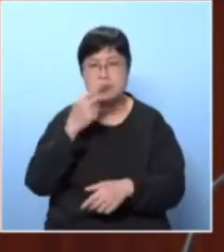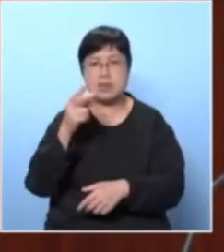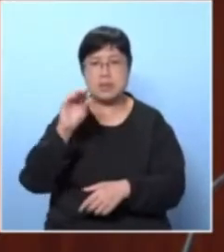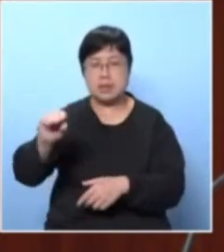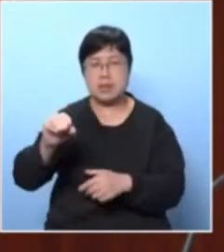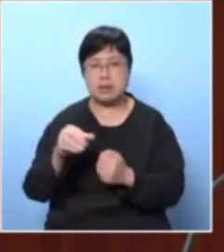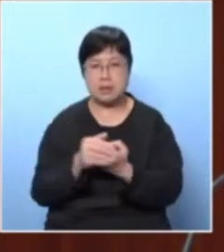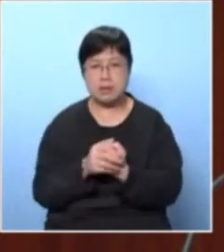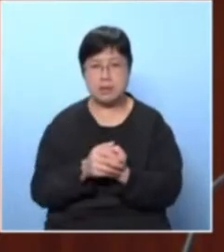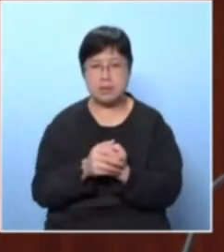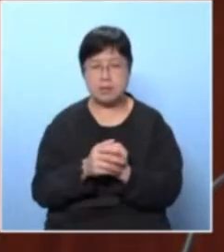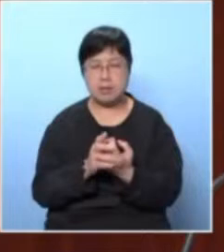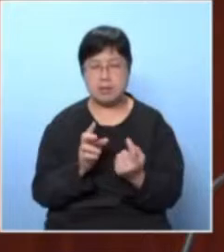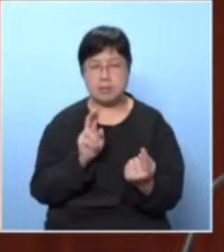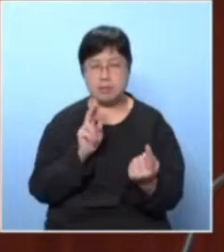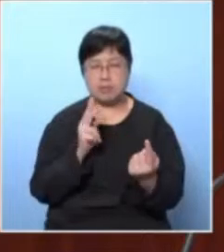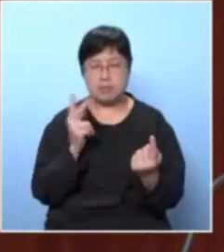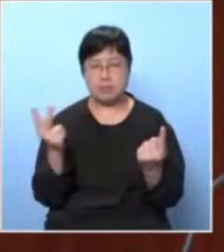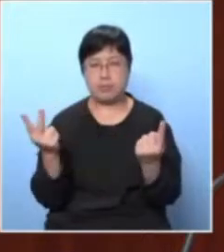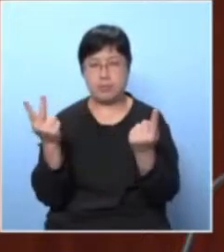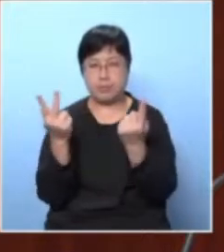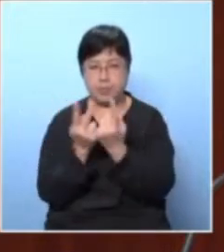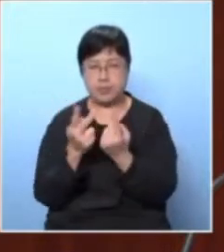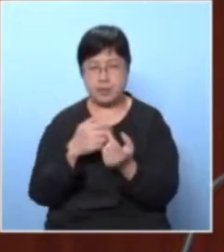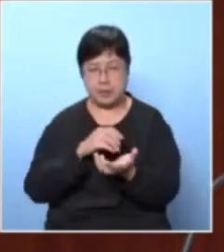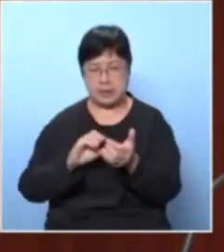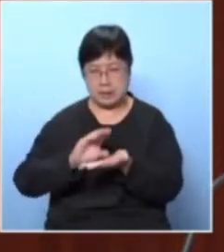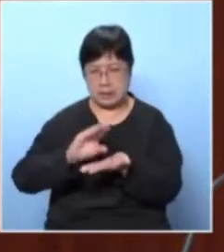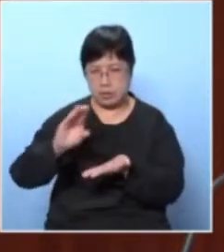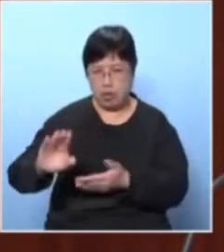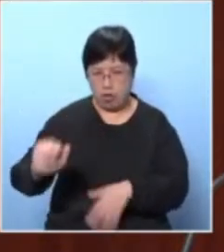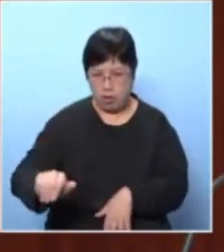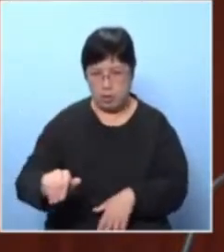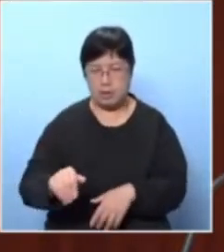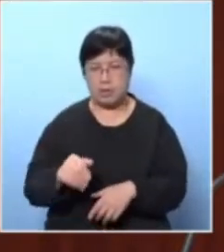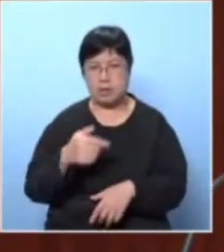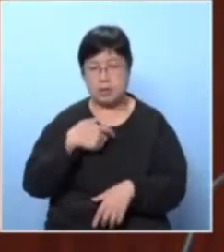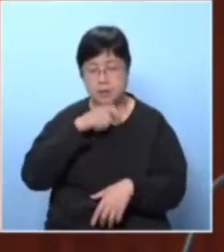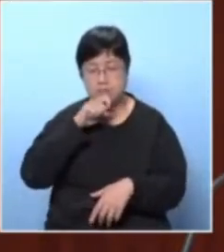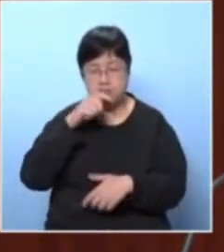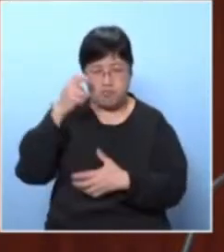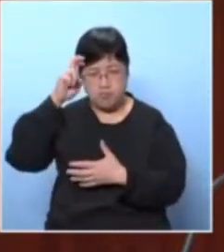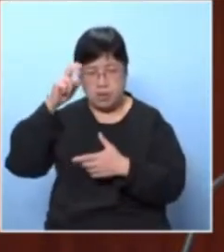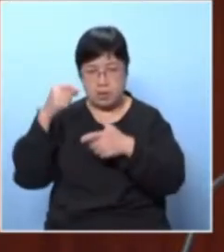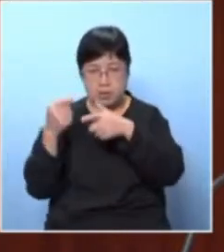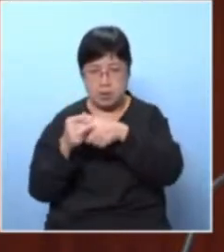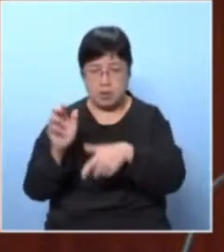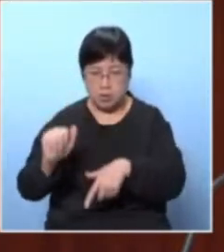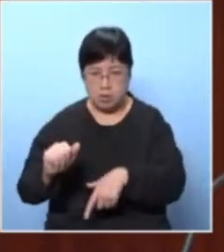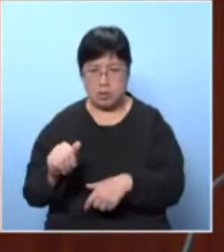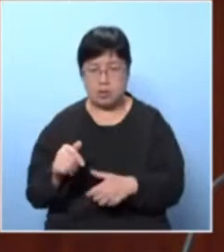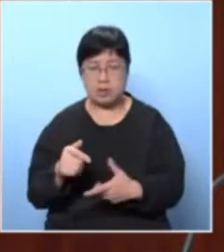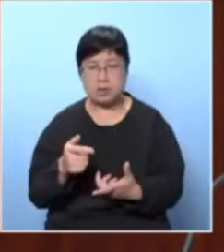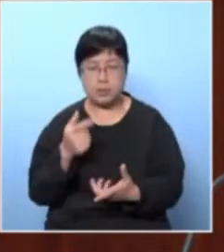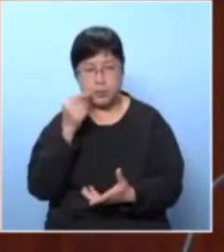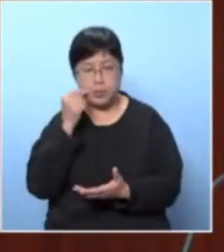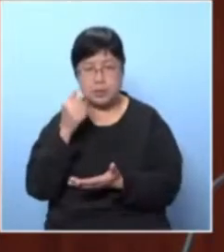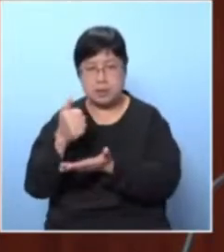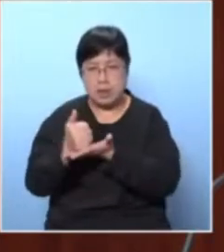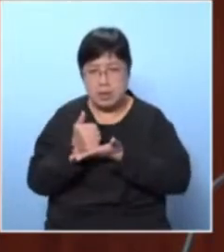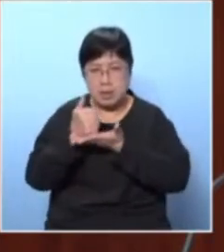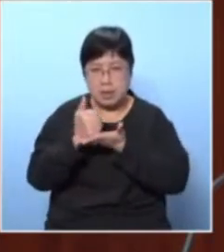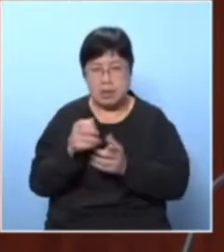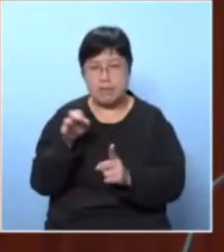ceiling of $200 million. We will also explore the feasibility of allowing enterprises under the scheme to